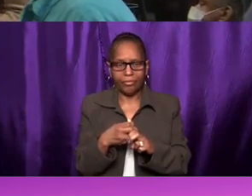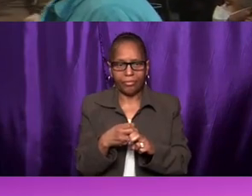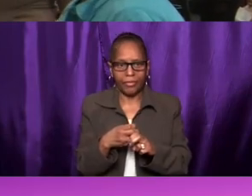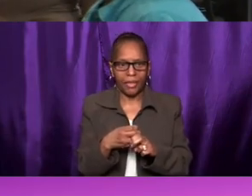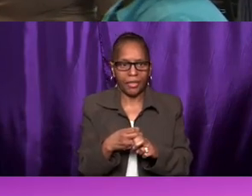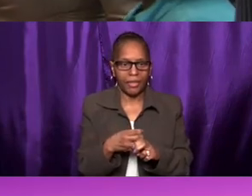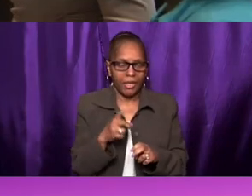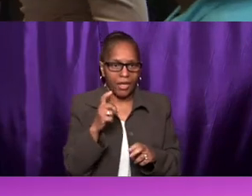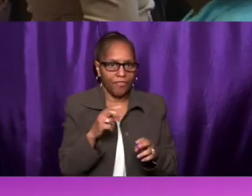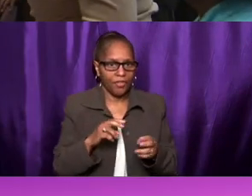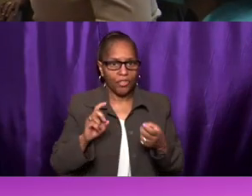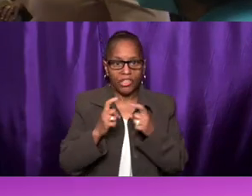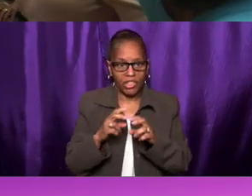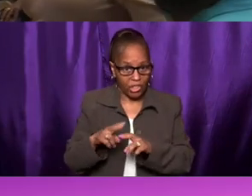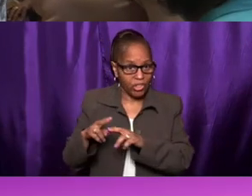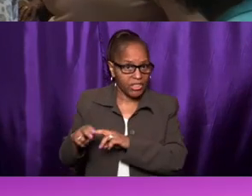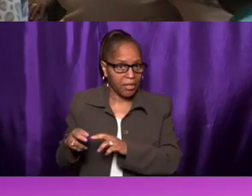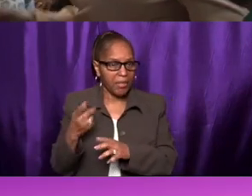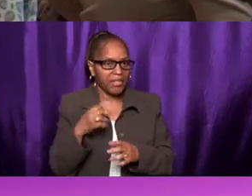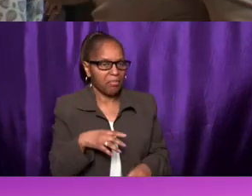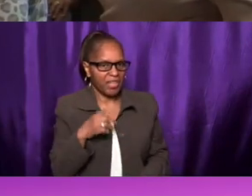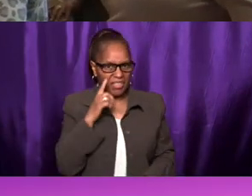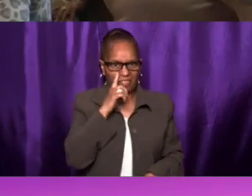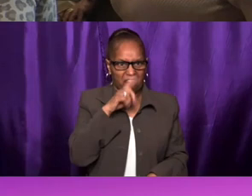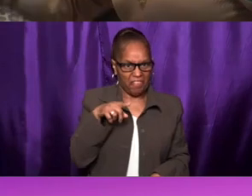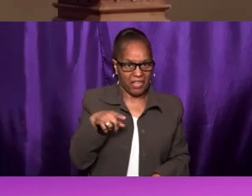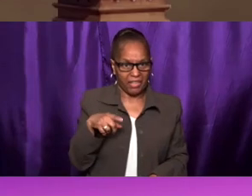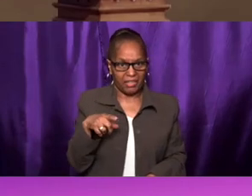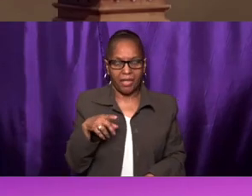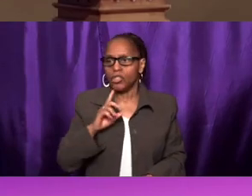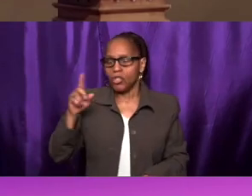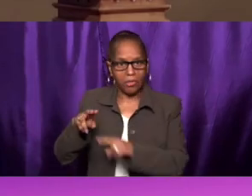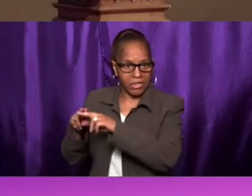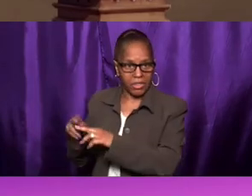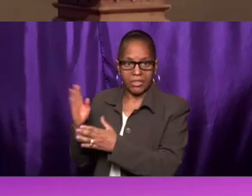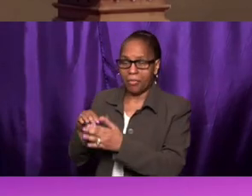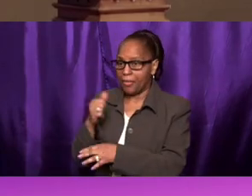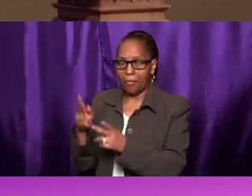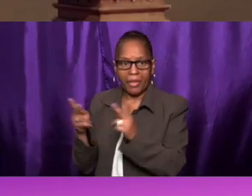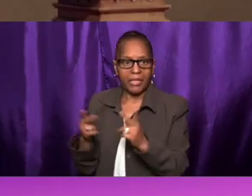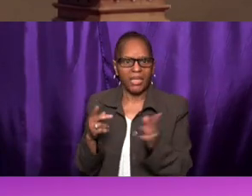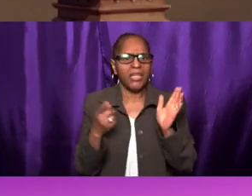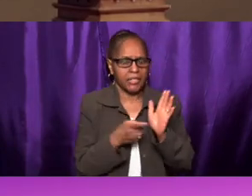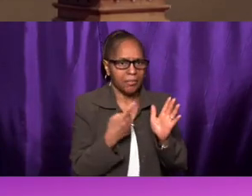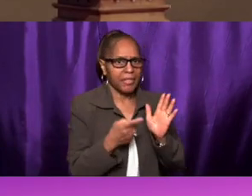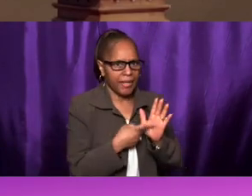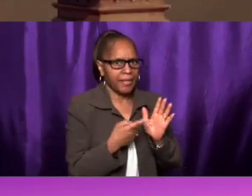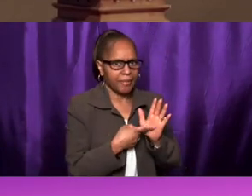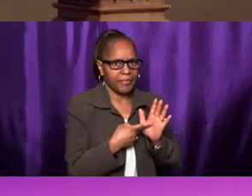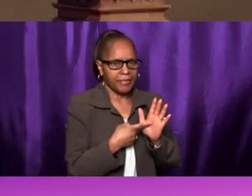If you need to change your seat, change it, because somebody faking the funk. Just go somewhere else and tell them sometimes